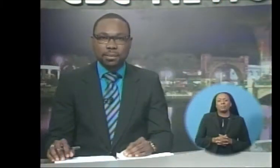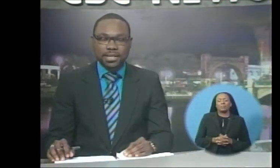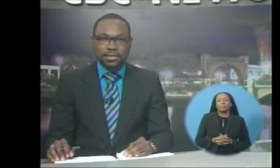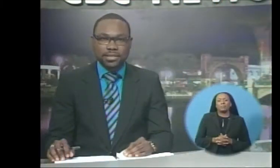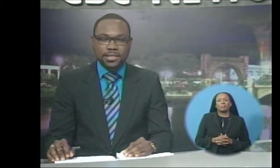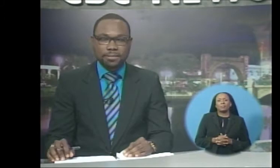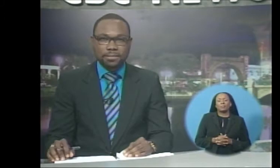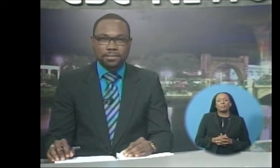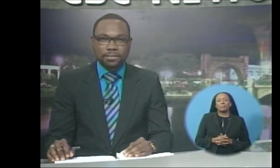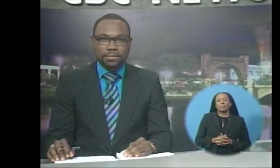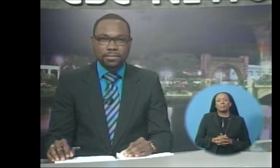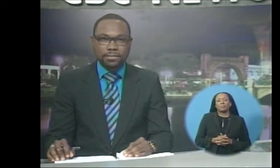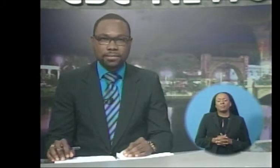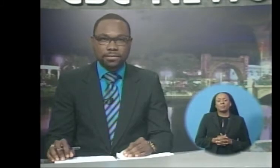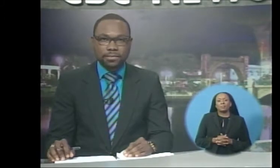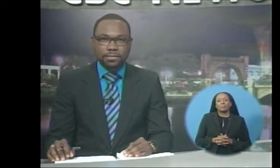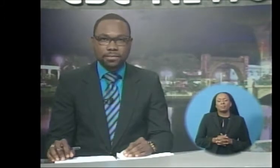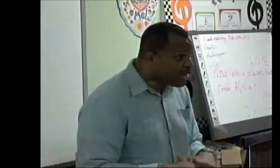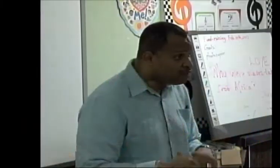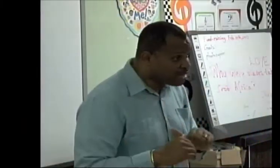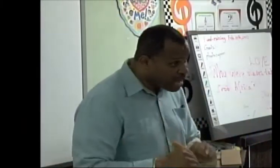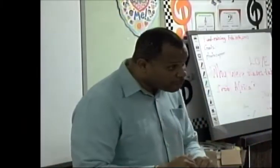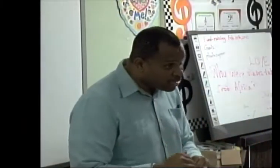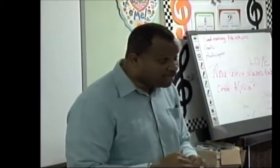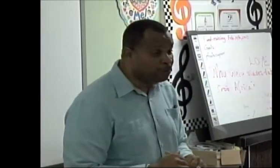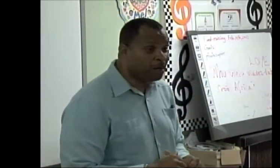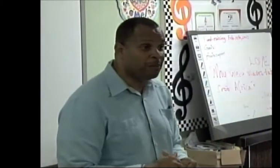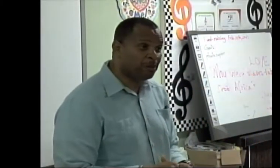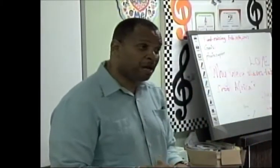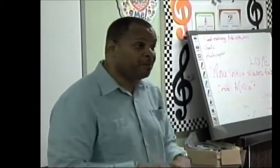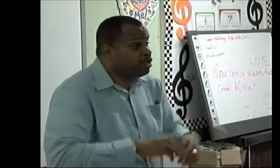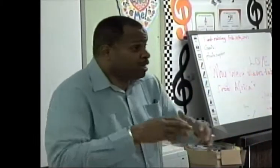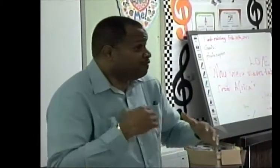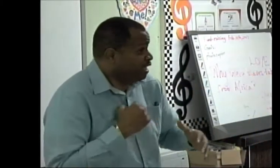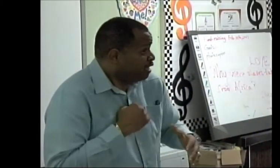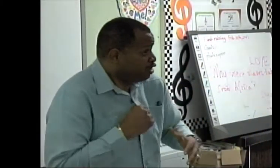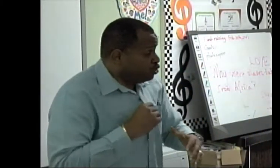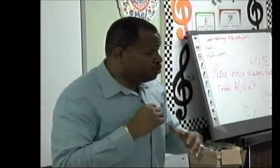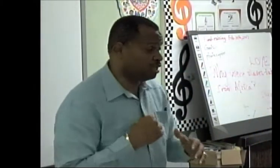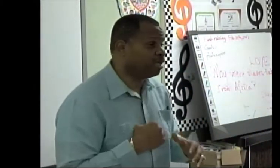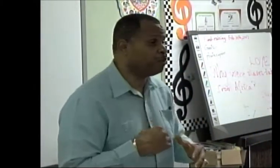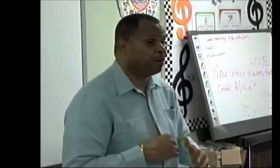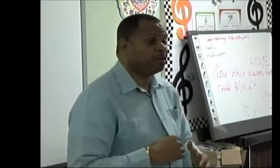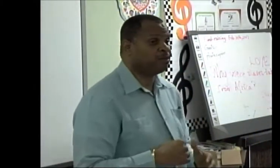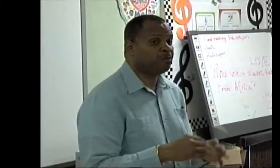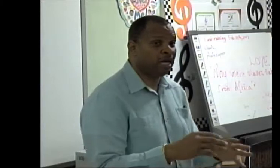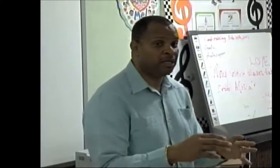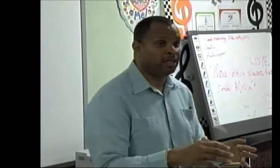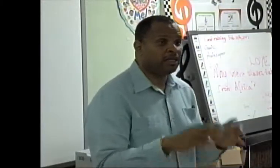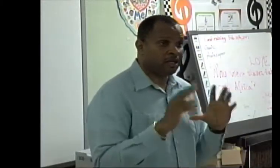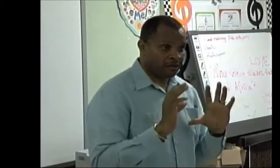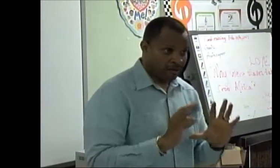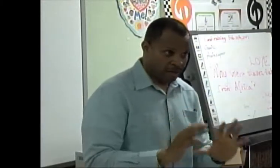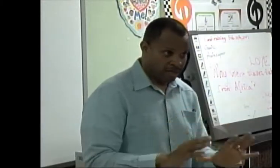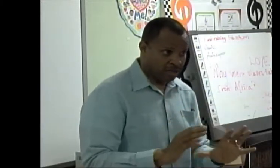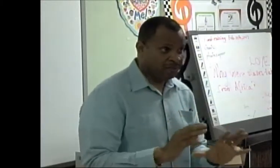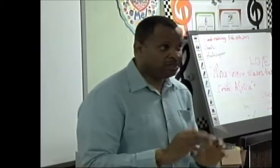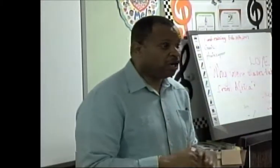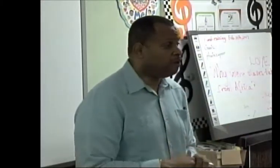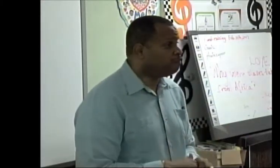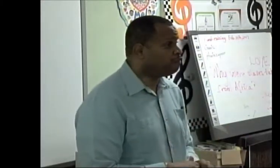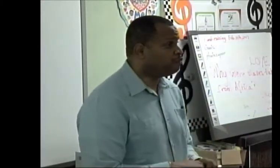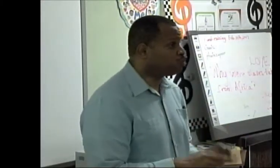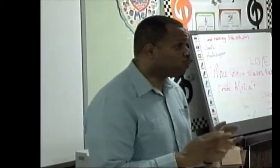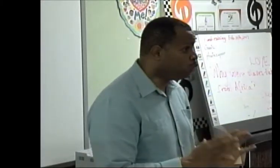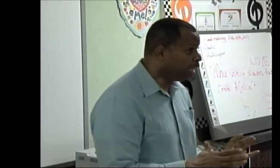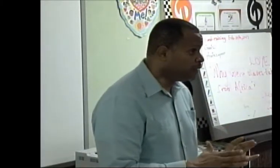in Barbados. We don't have that particular problem in Barbados. We have other issues and other problems, but in terms